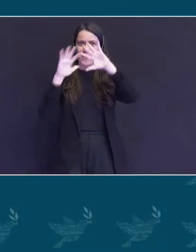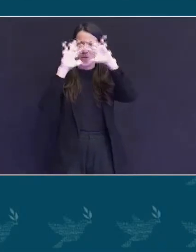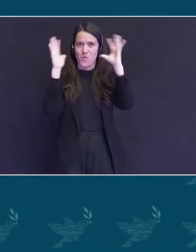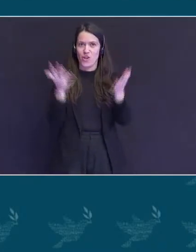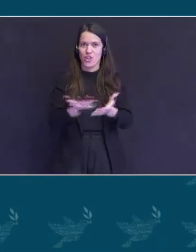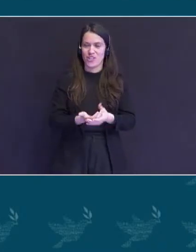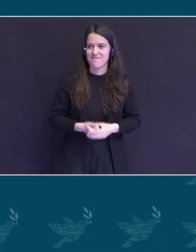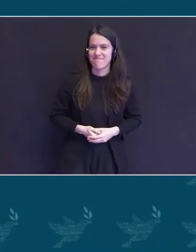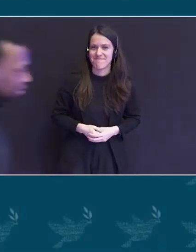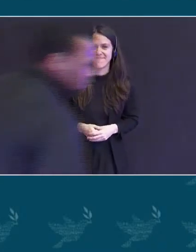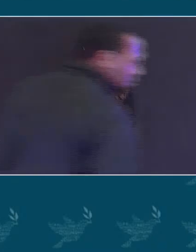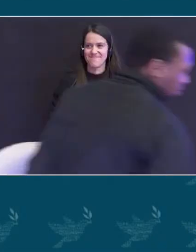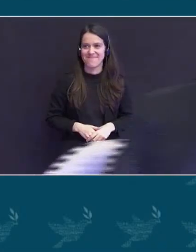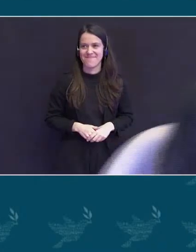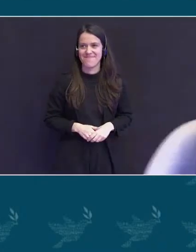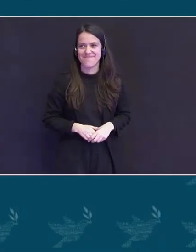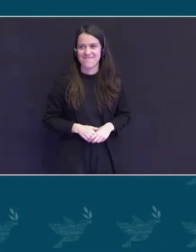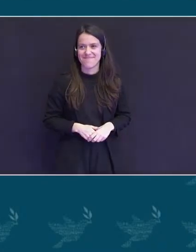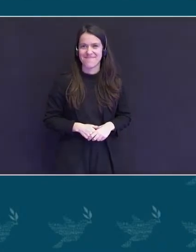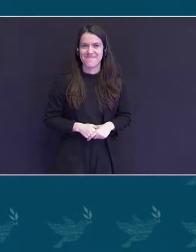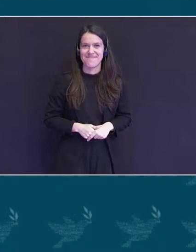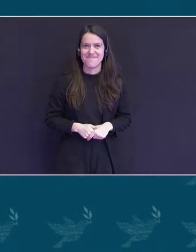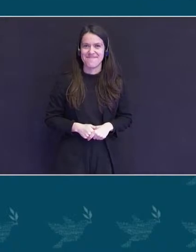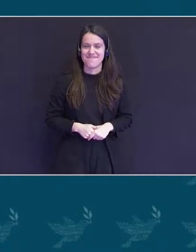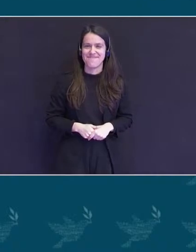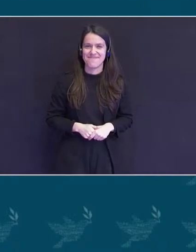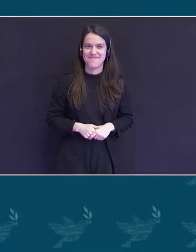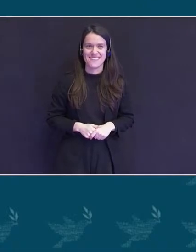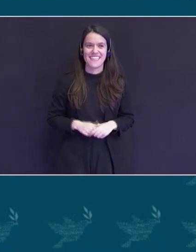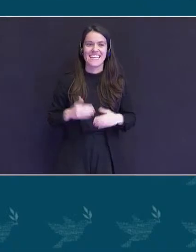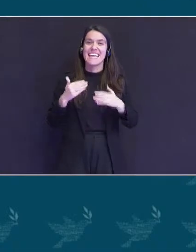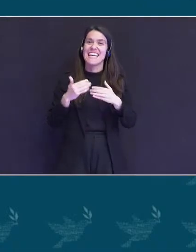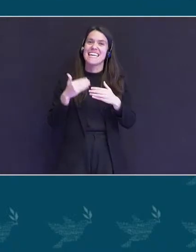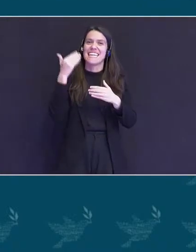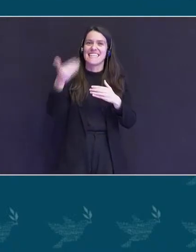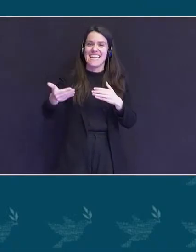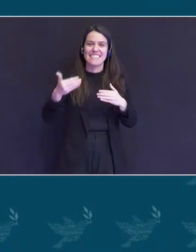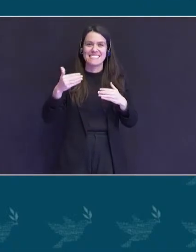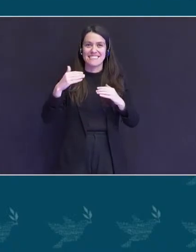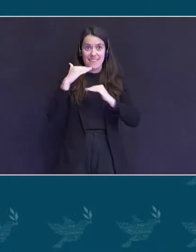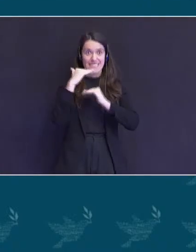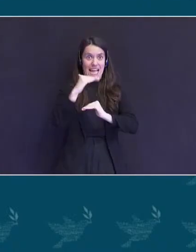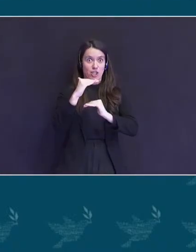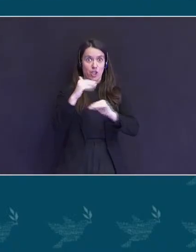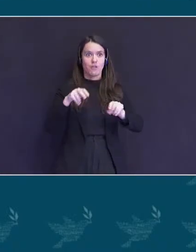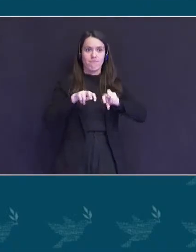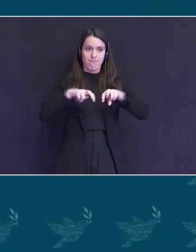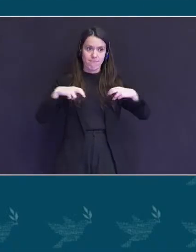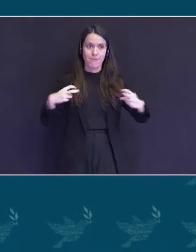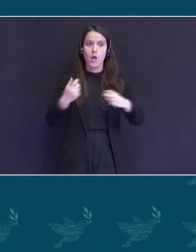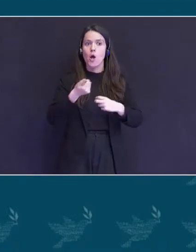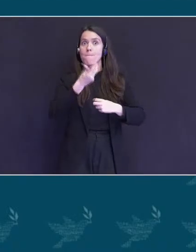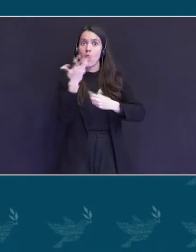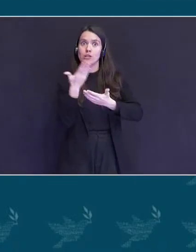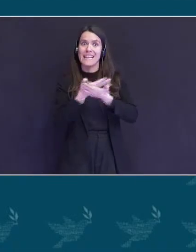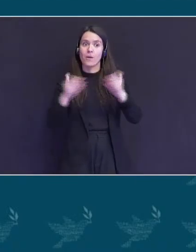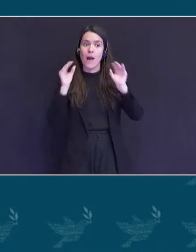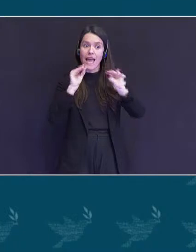And our next session will be multilingual education and the use of technology and